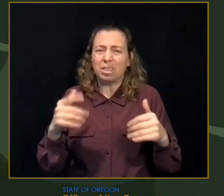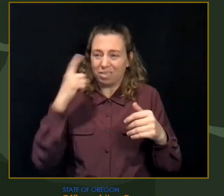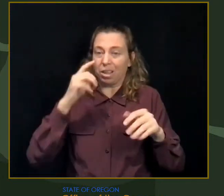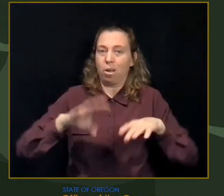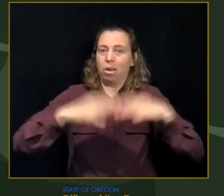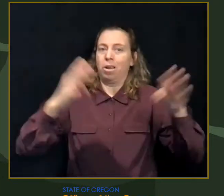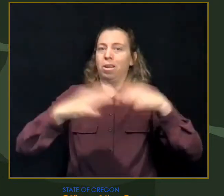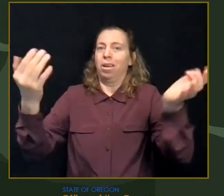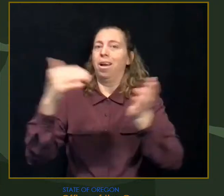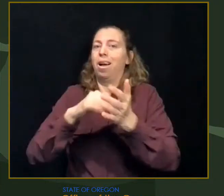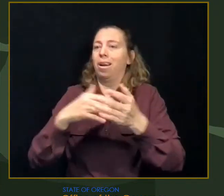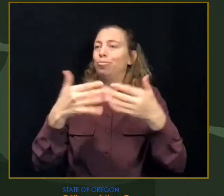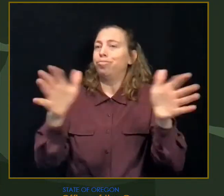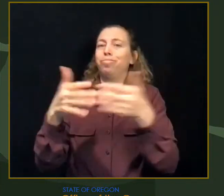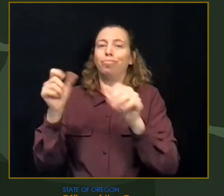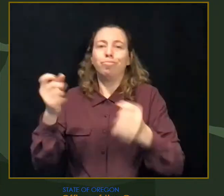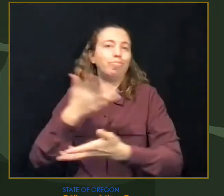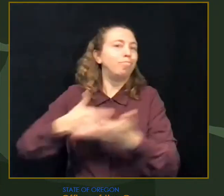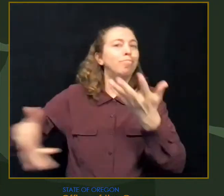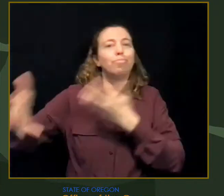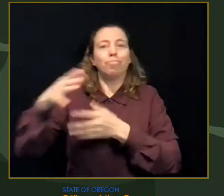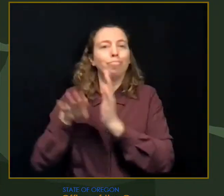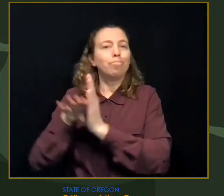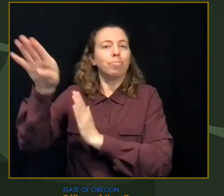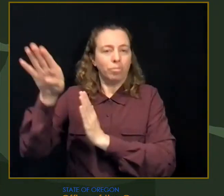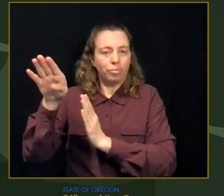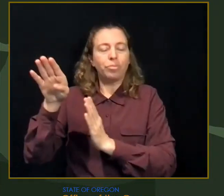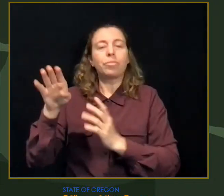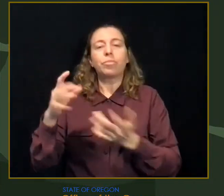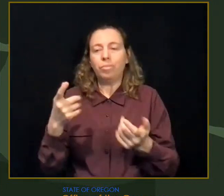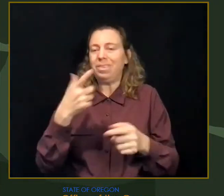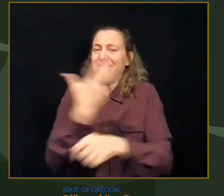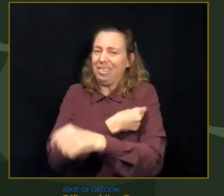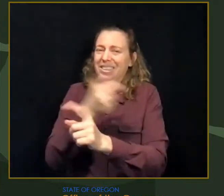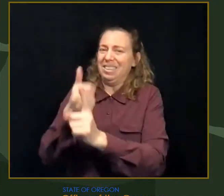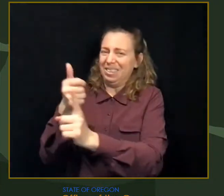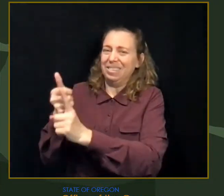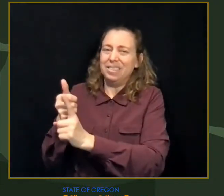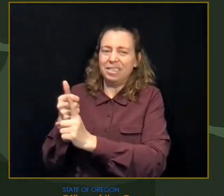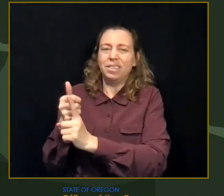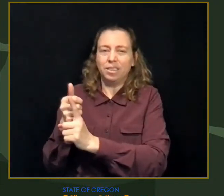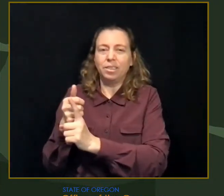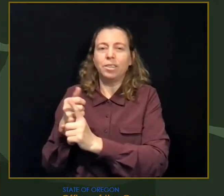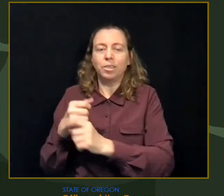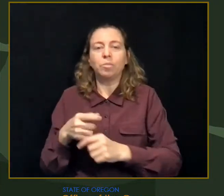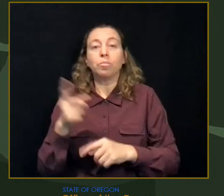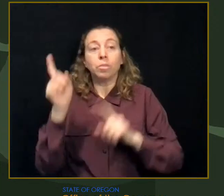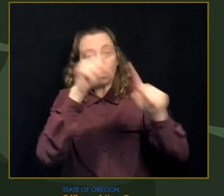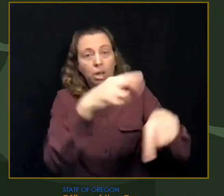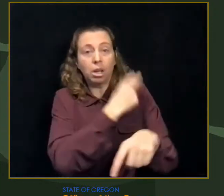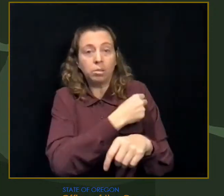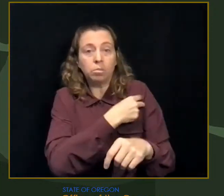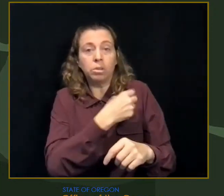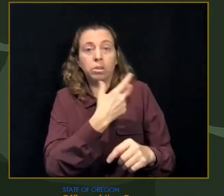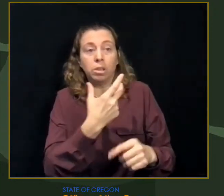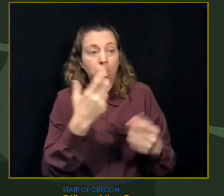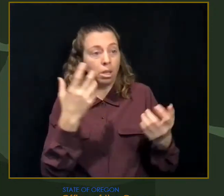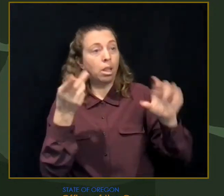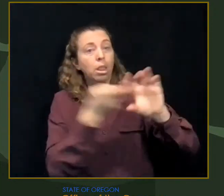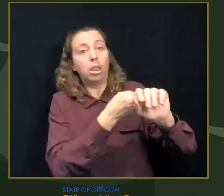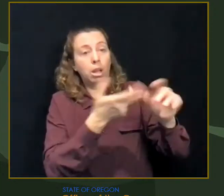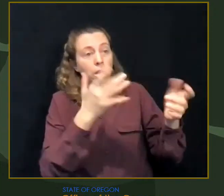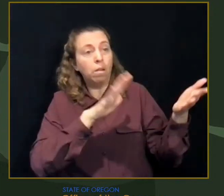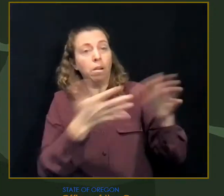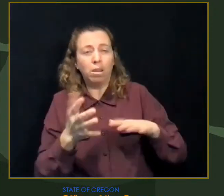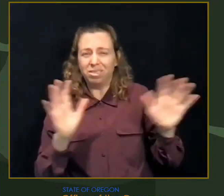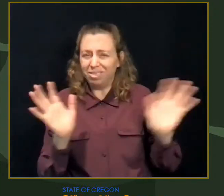protecting yourself, preventing hospitalizations, and preventing deaths. So the sooner Oregonians can all work